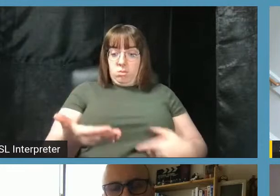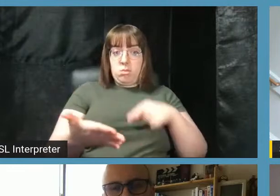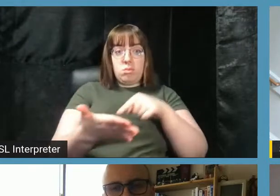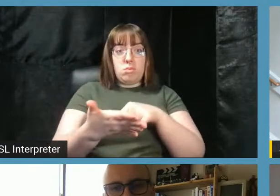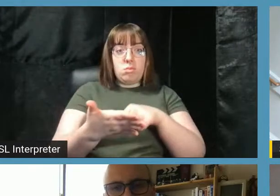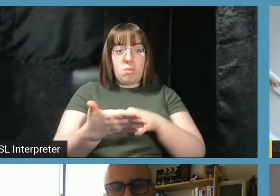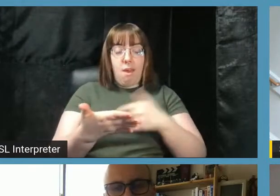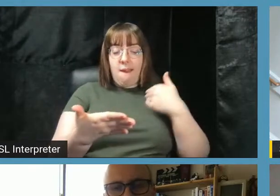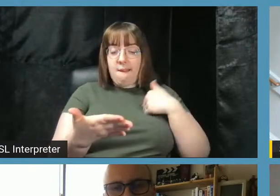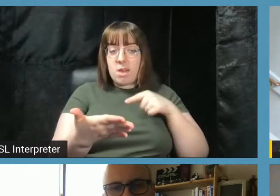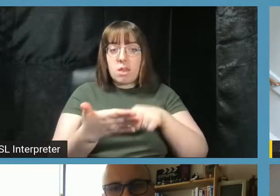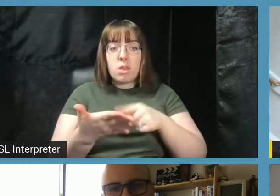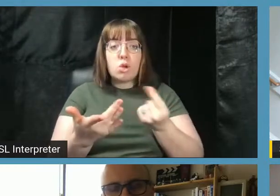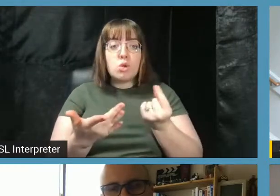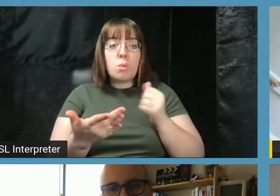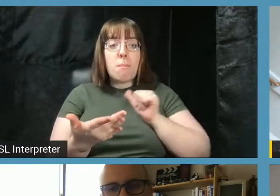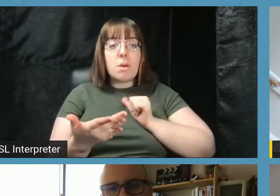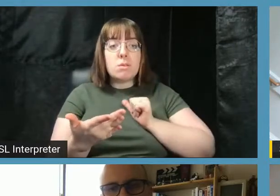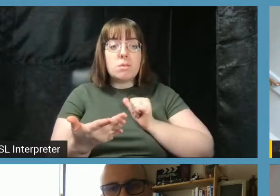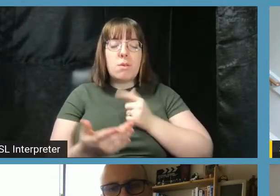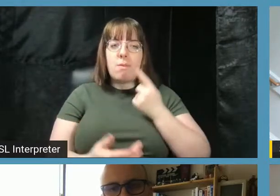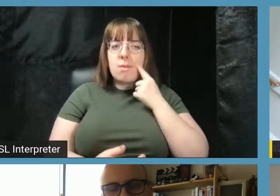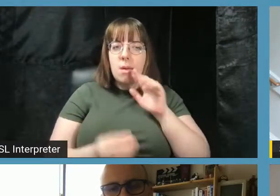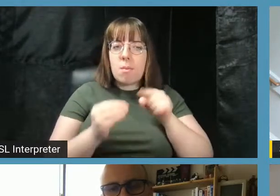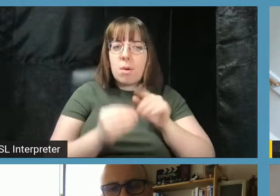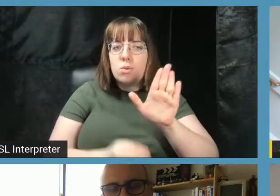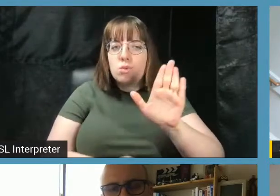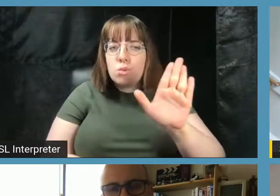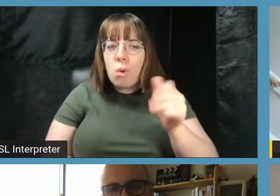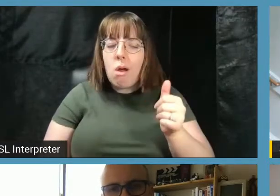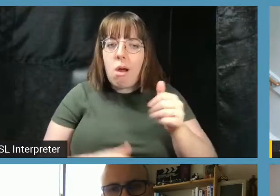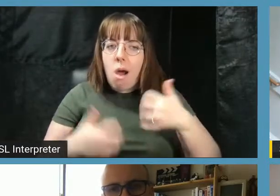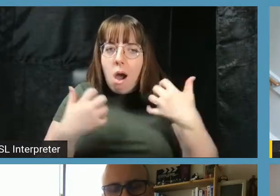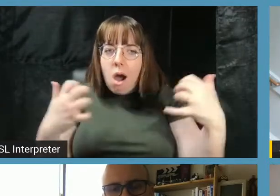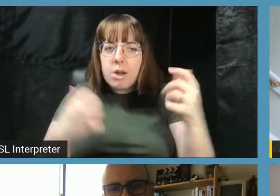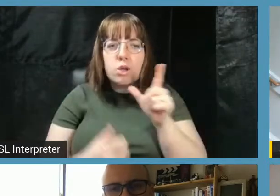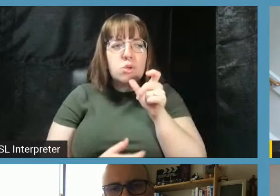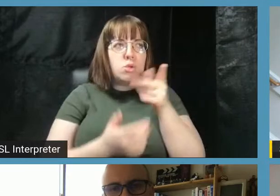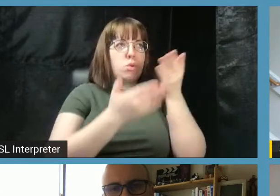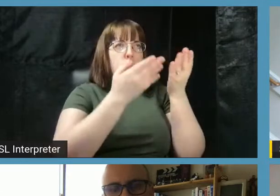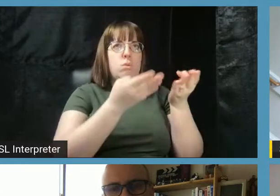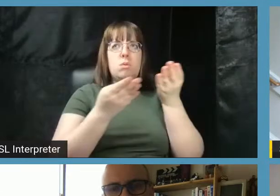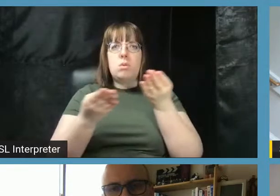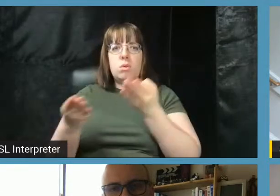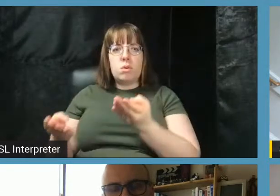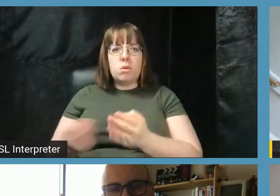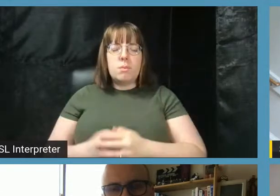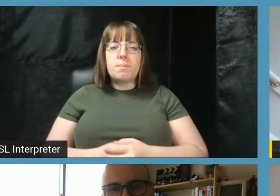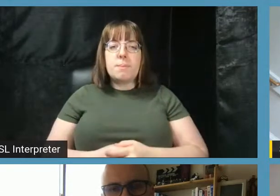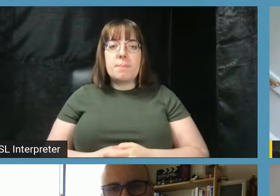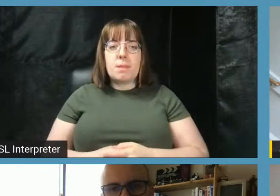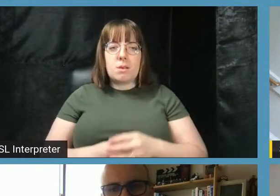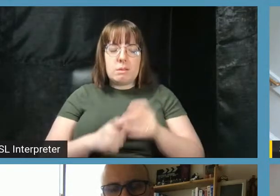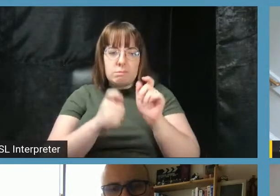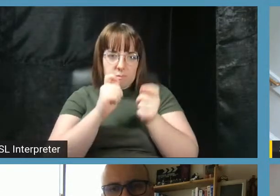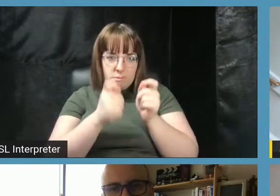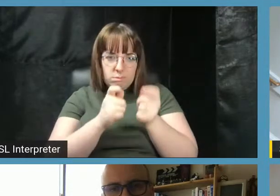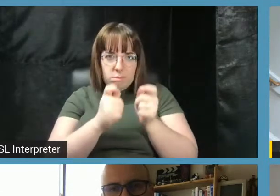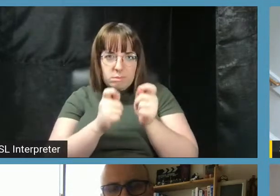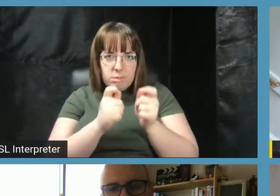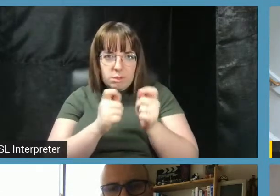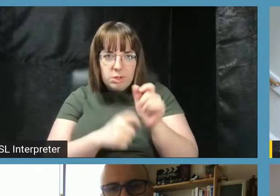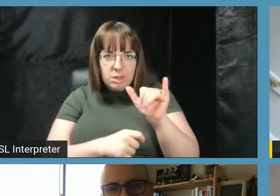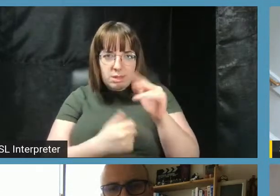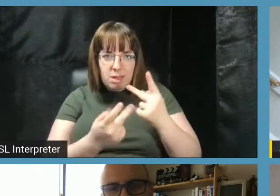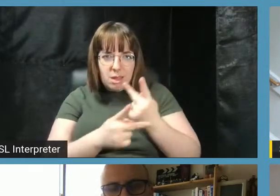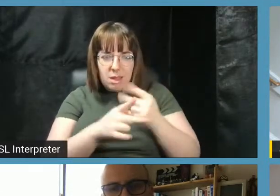So just think about your audience and the makeup that you happen to know is there, and adjust these affordances we're talking about